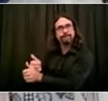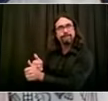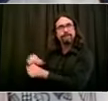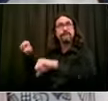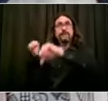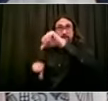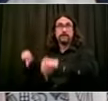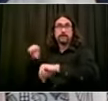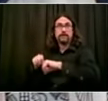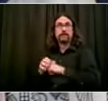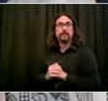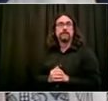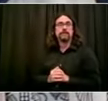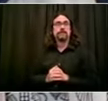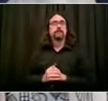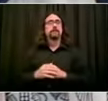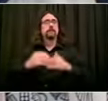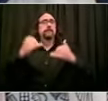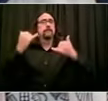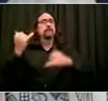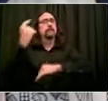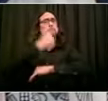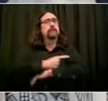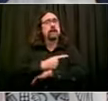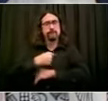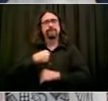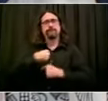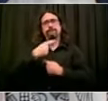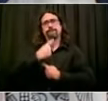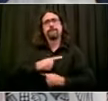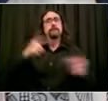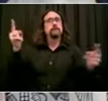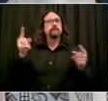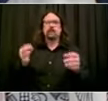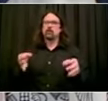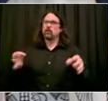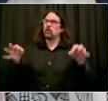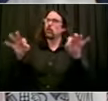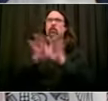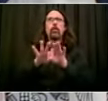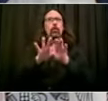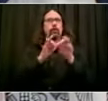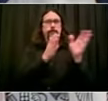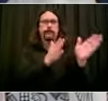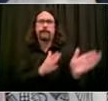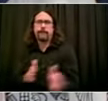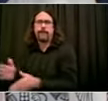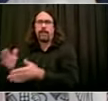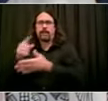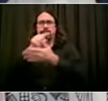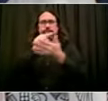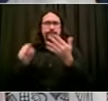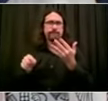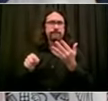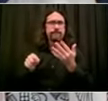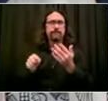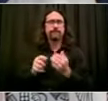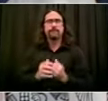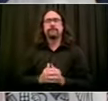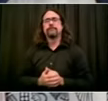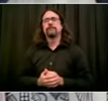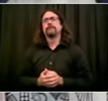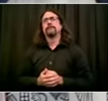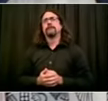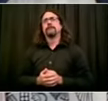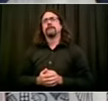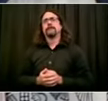avert that problem, and that's what I want us all to focus on, stopping this problem right now. So the City of New